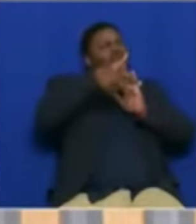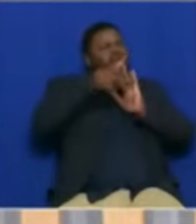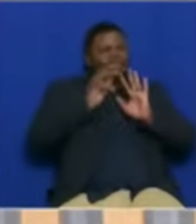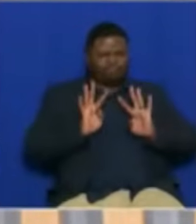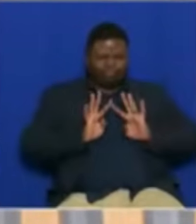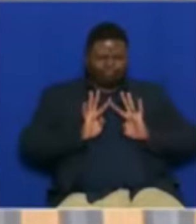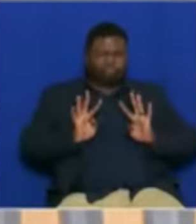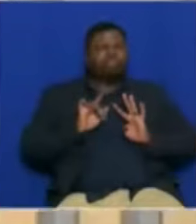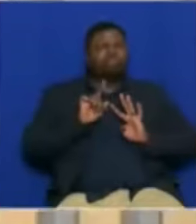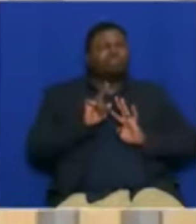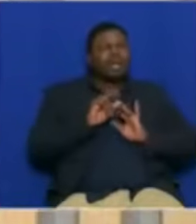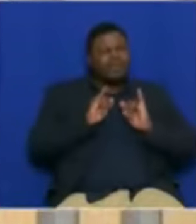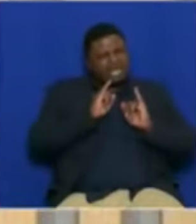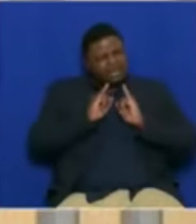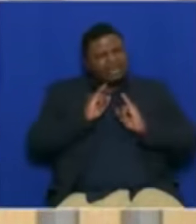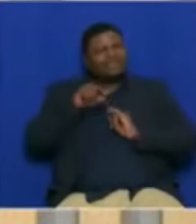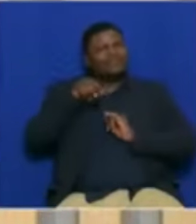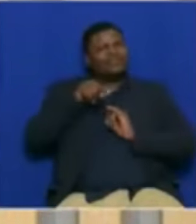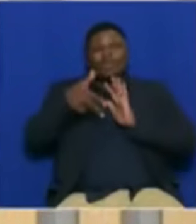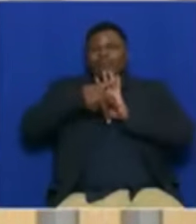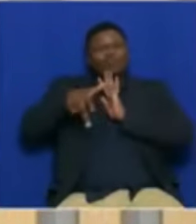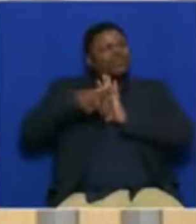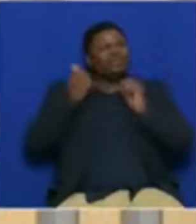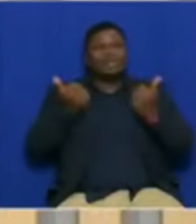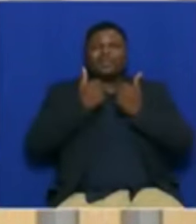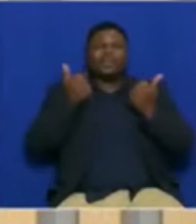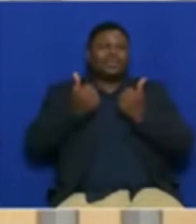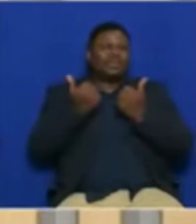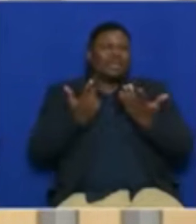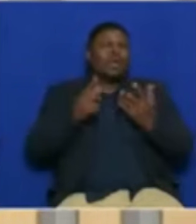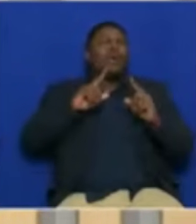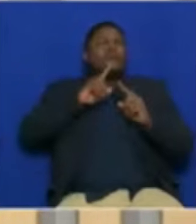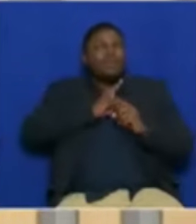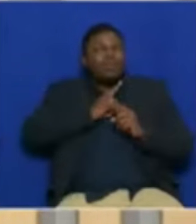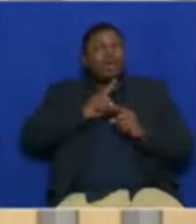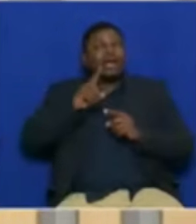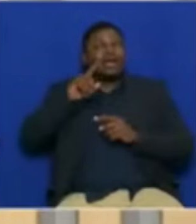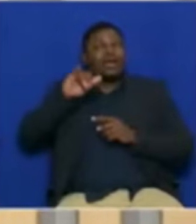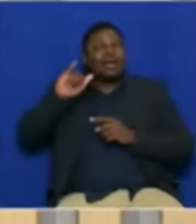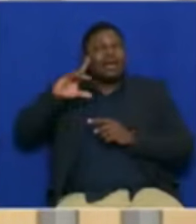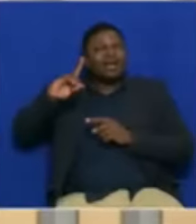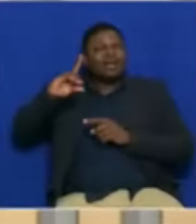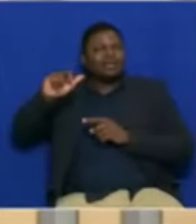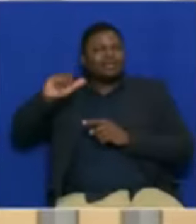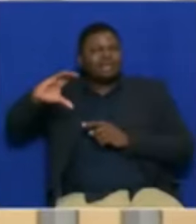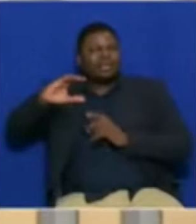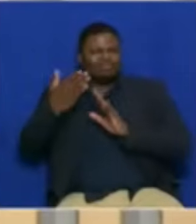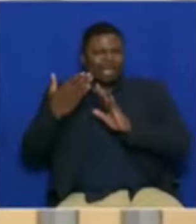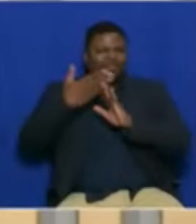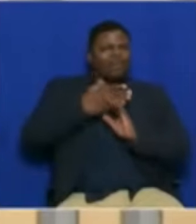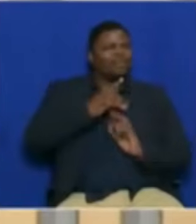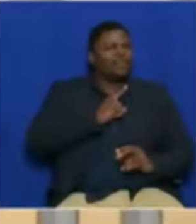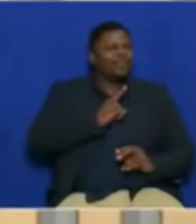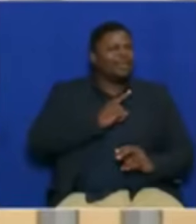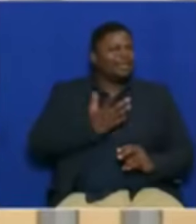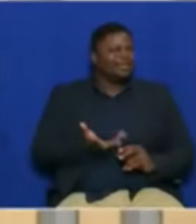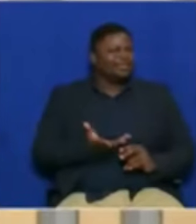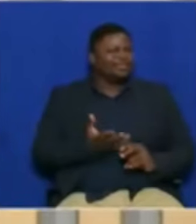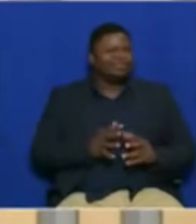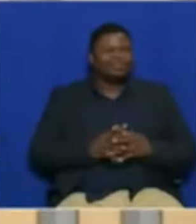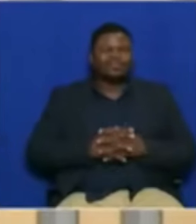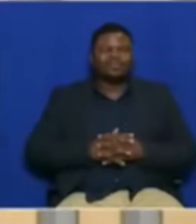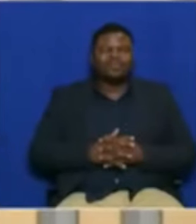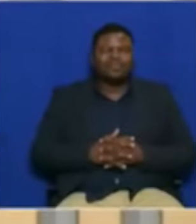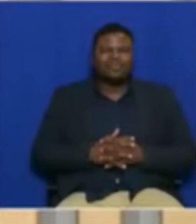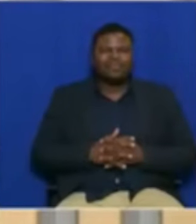Chair, Commissioners, this is the response that I can give to it. It follows through from my investigation.